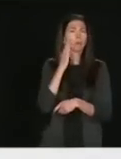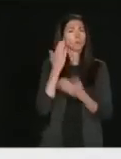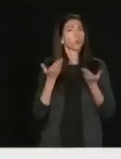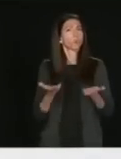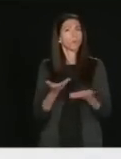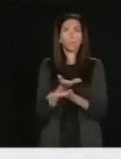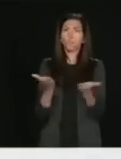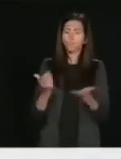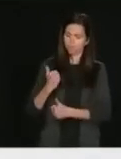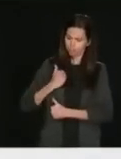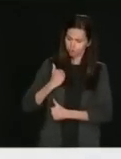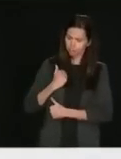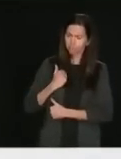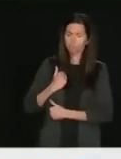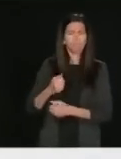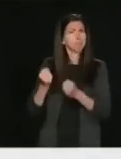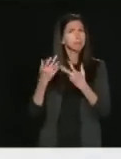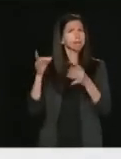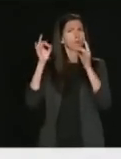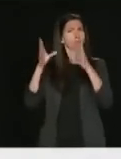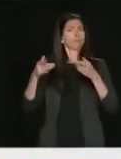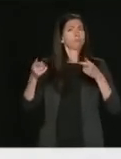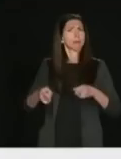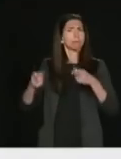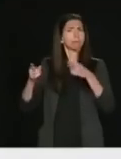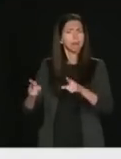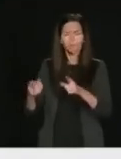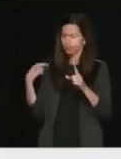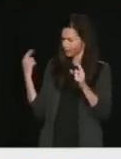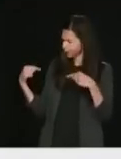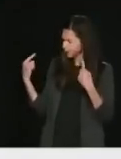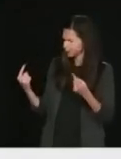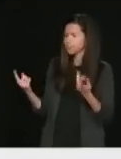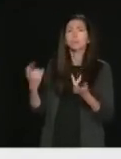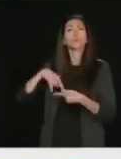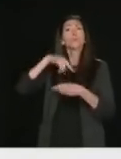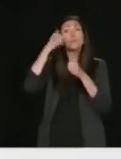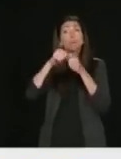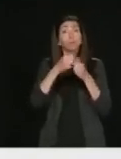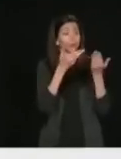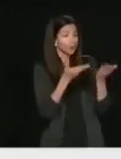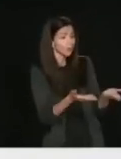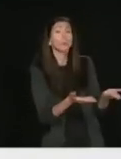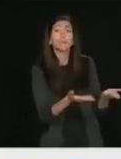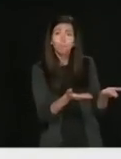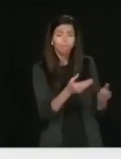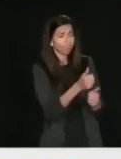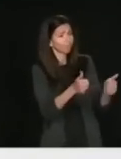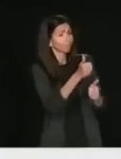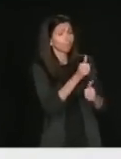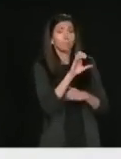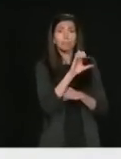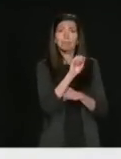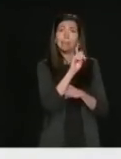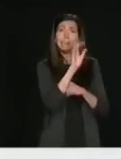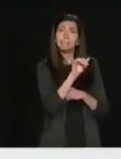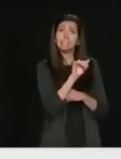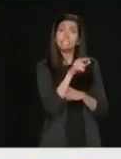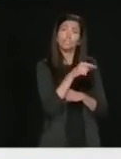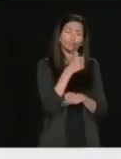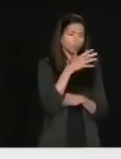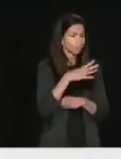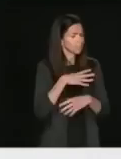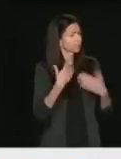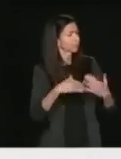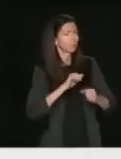we mourn, we remember Captain Casey as a proud Nova Scotian and an outstanding servicewoman, a